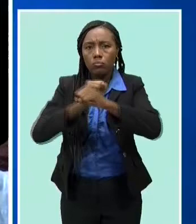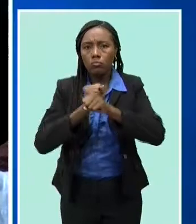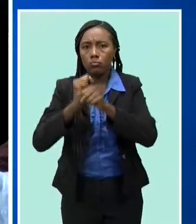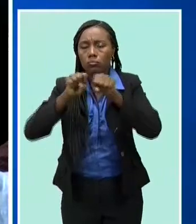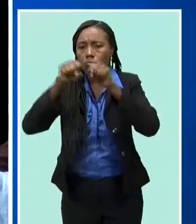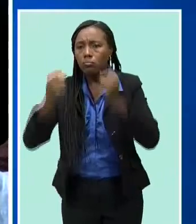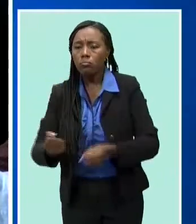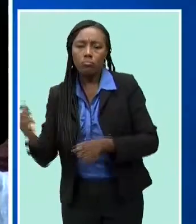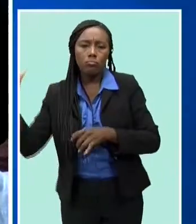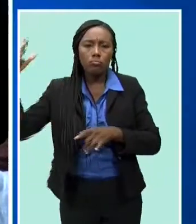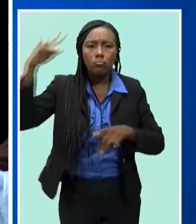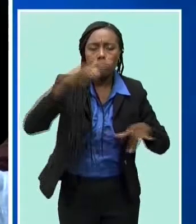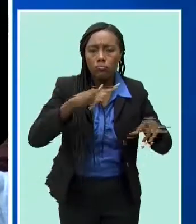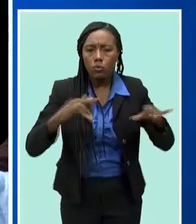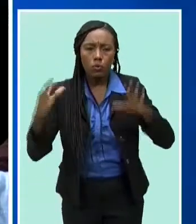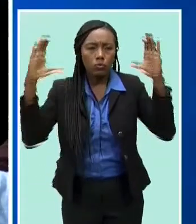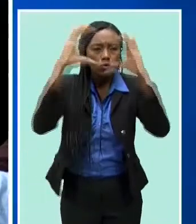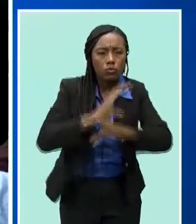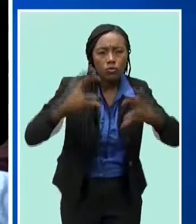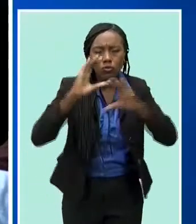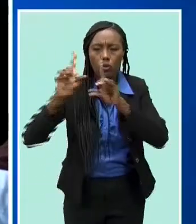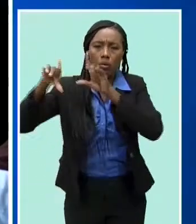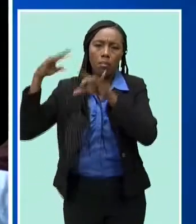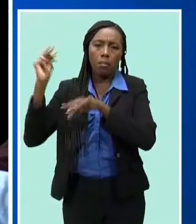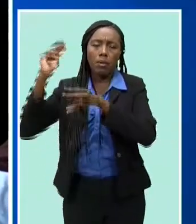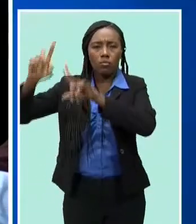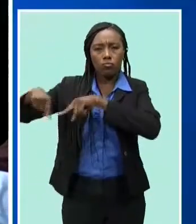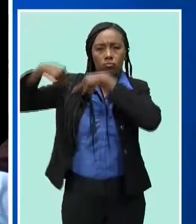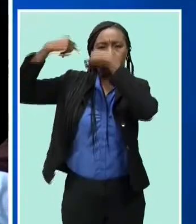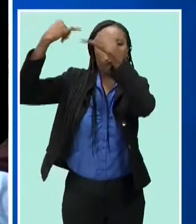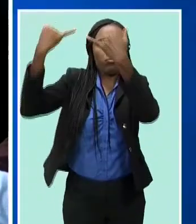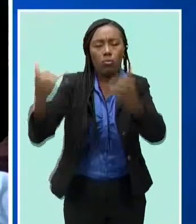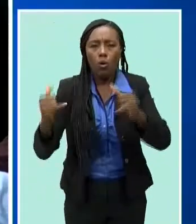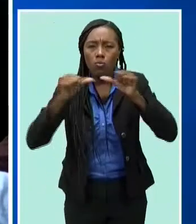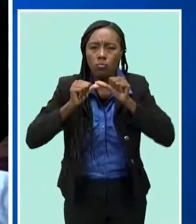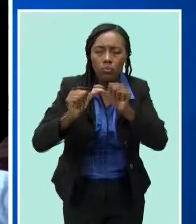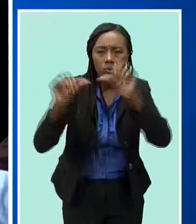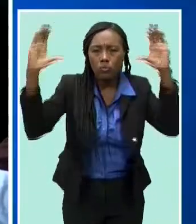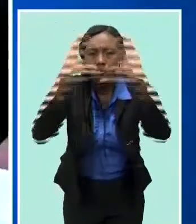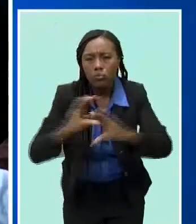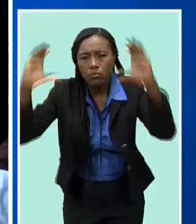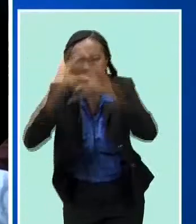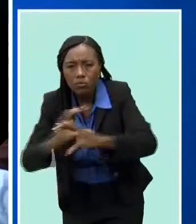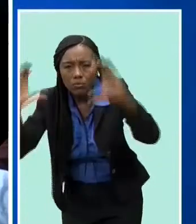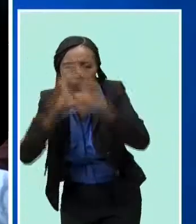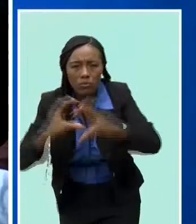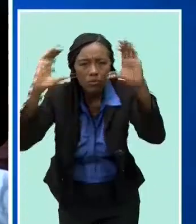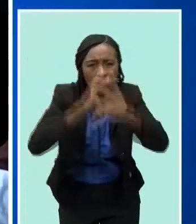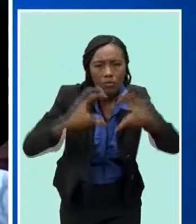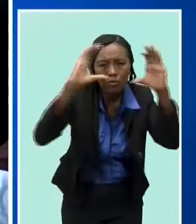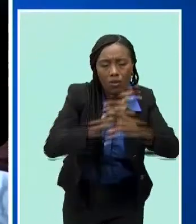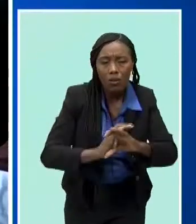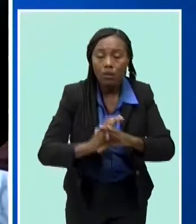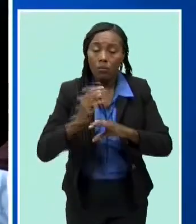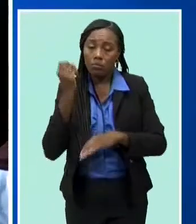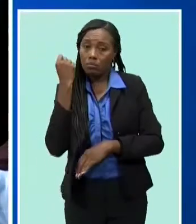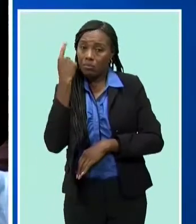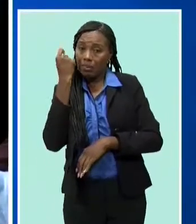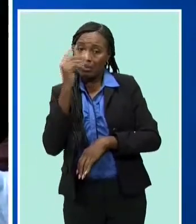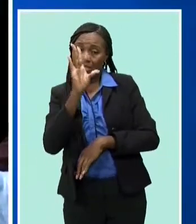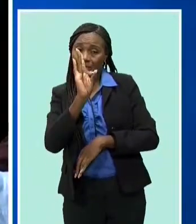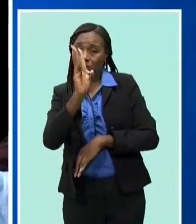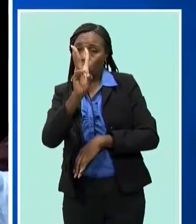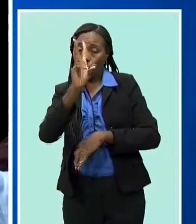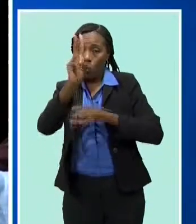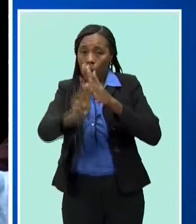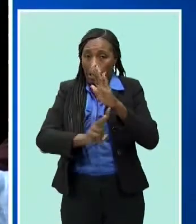Monday evening, I'm told, and in spite of the fact that these searches normally will last 72